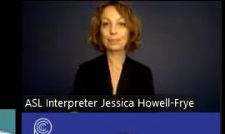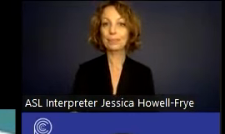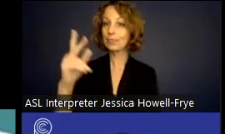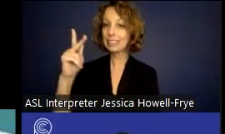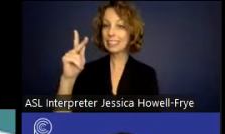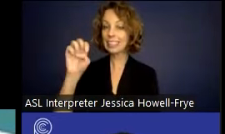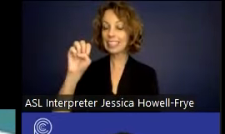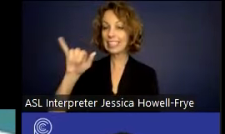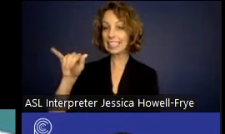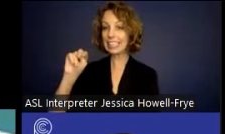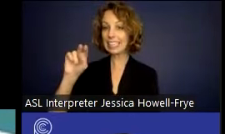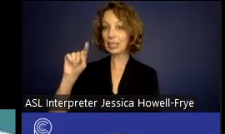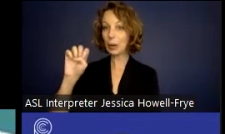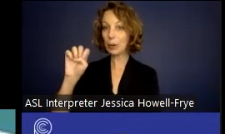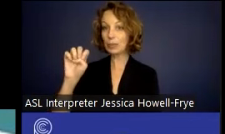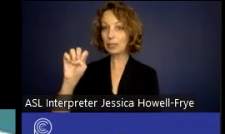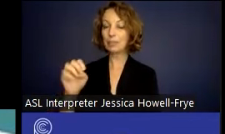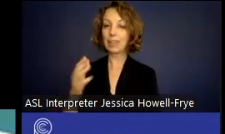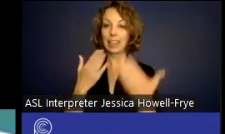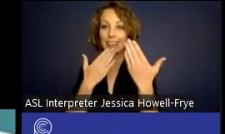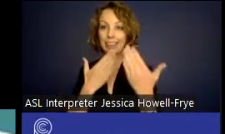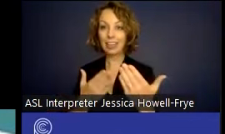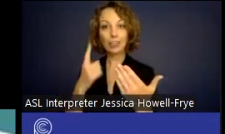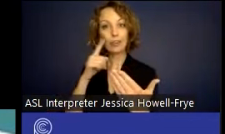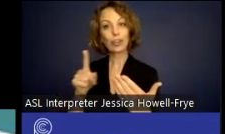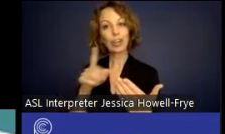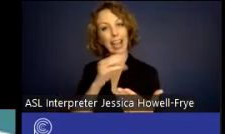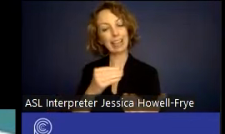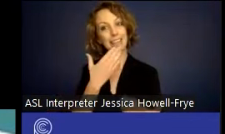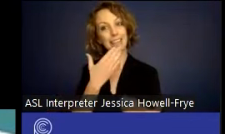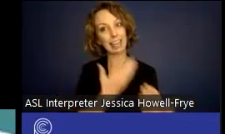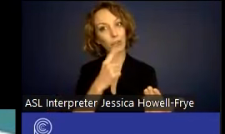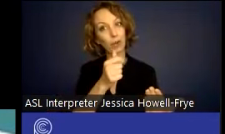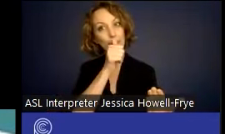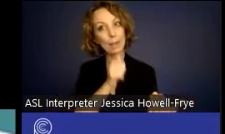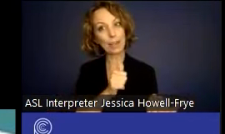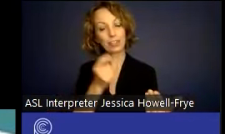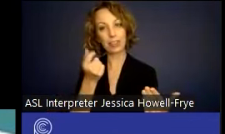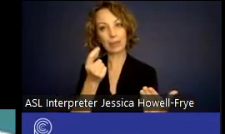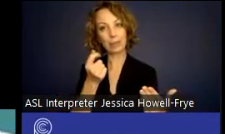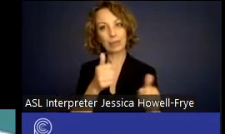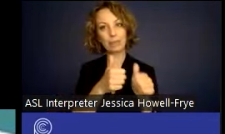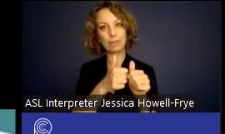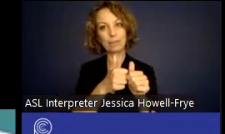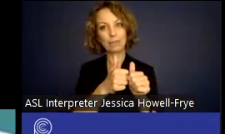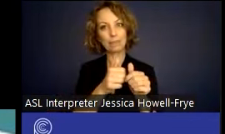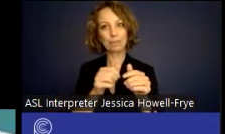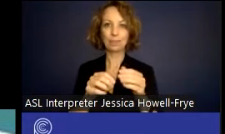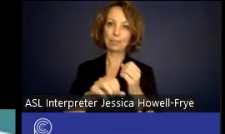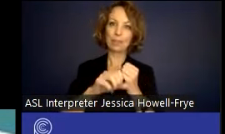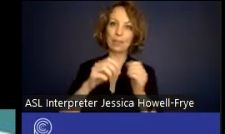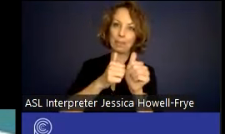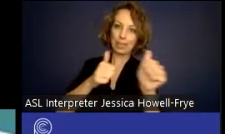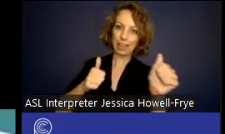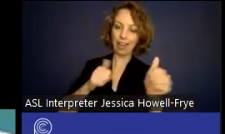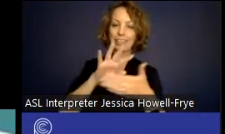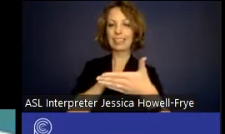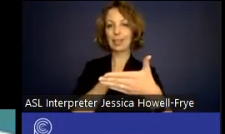patient as we're running a little behind schedule. I was thrilled when she agreed to be this year's Peace Corps